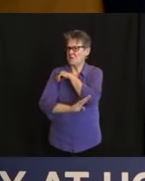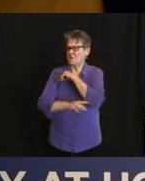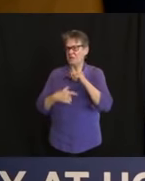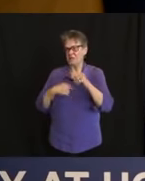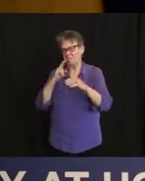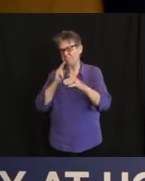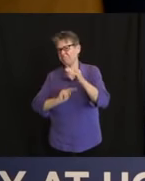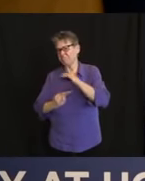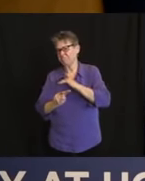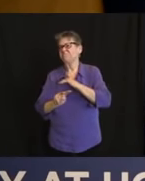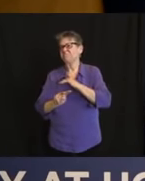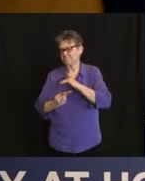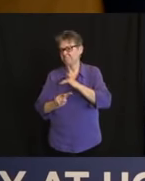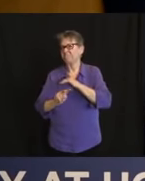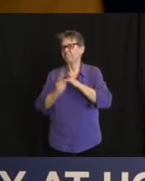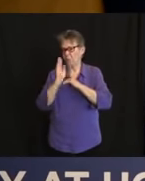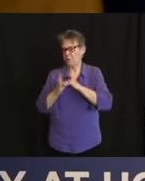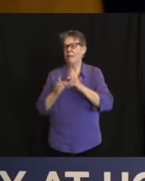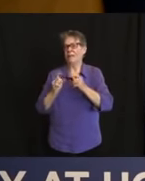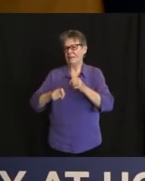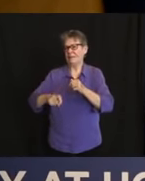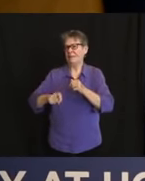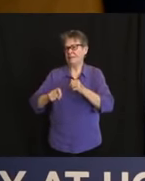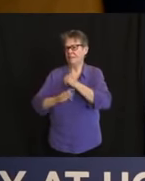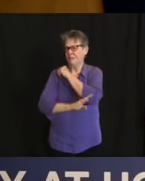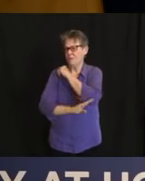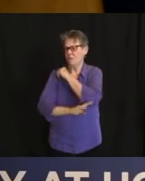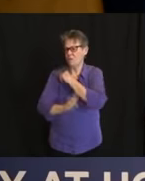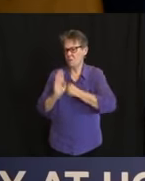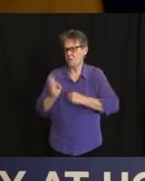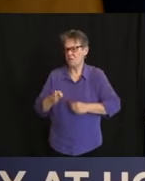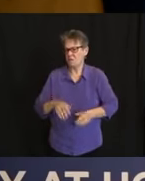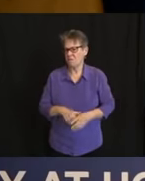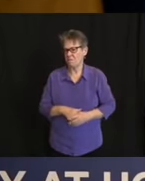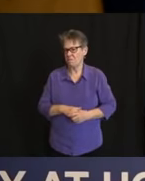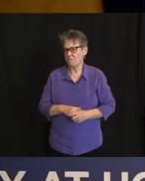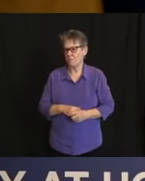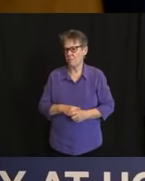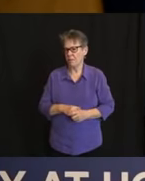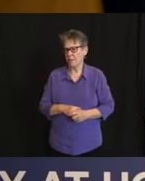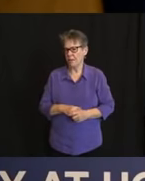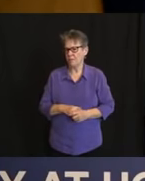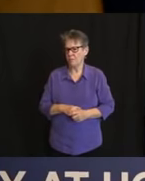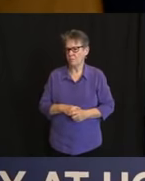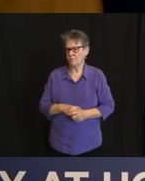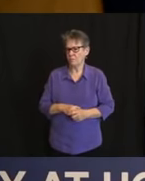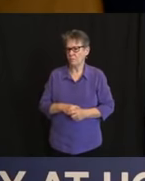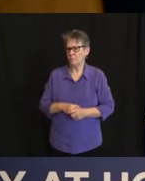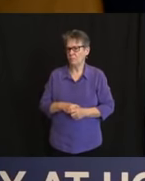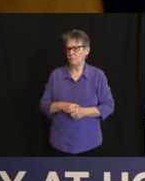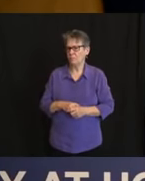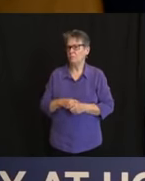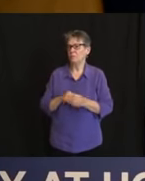last night, remaining flat with the prior 3-4 days. There